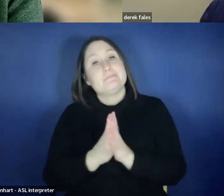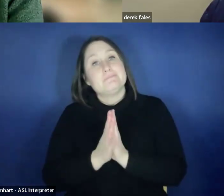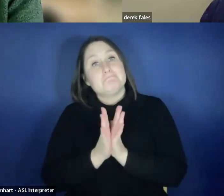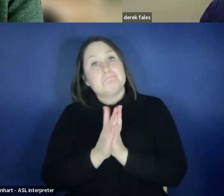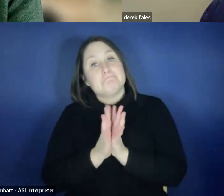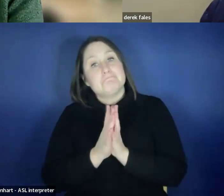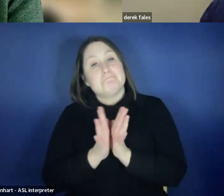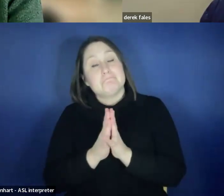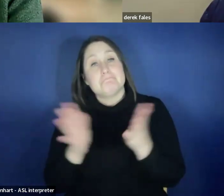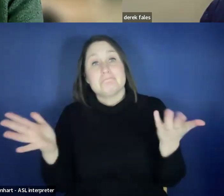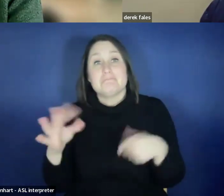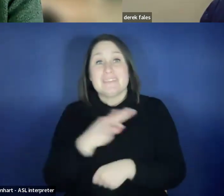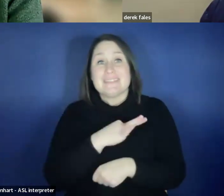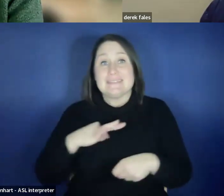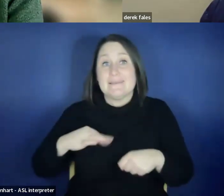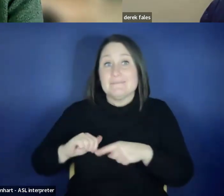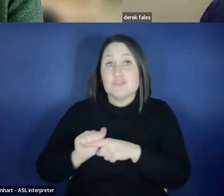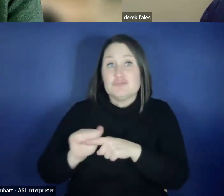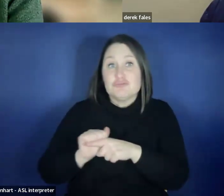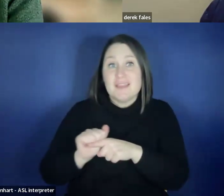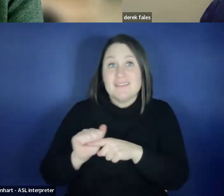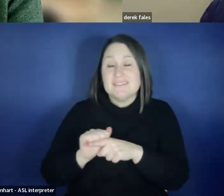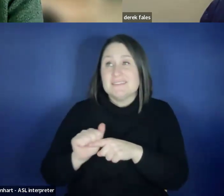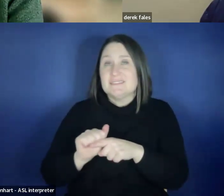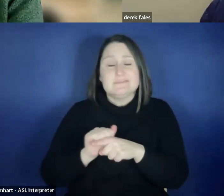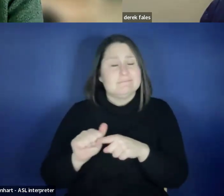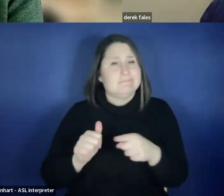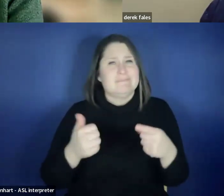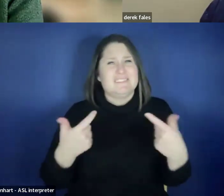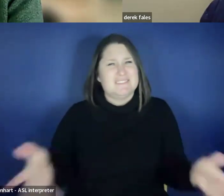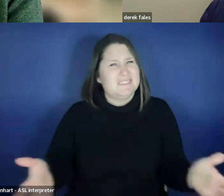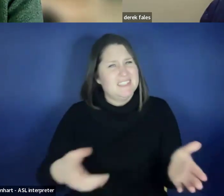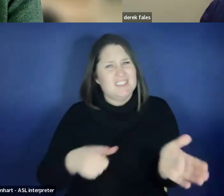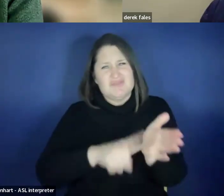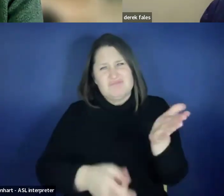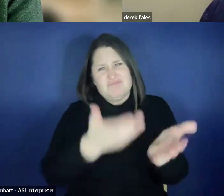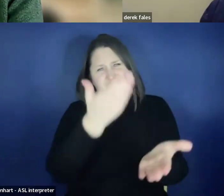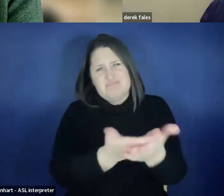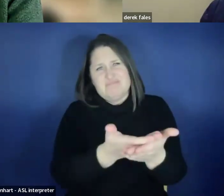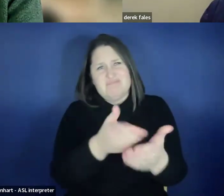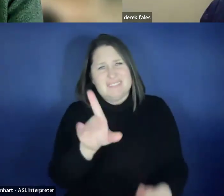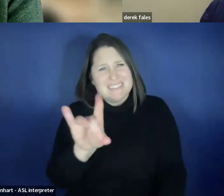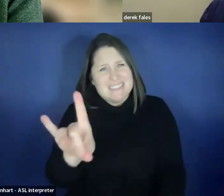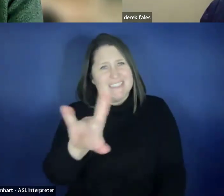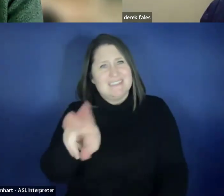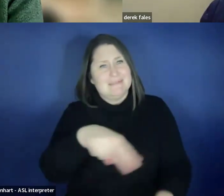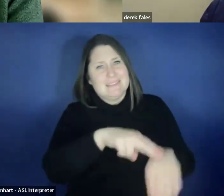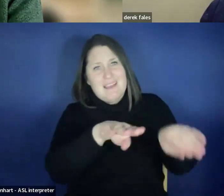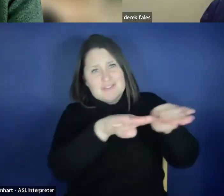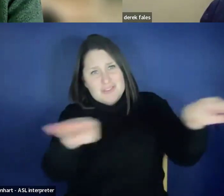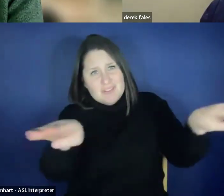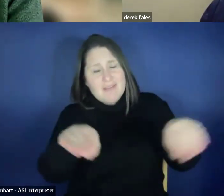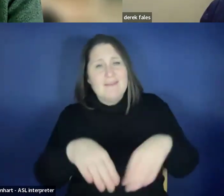well vetted. So national experts in the field of developmental disabilities, as well as